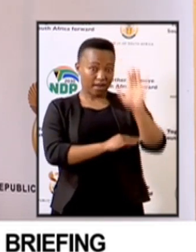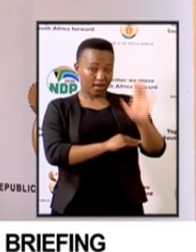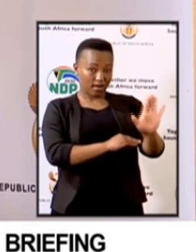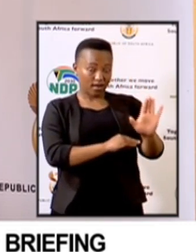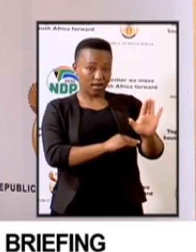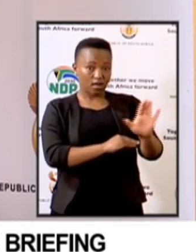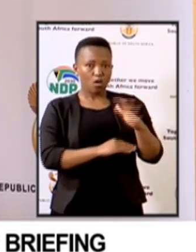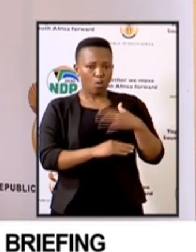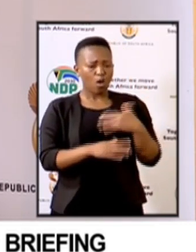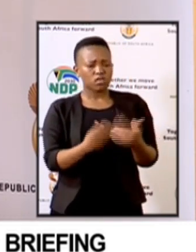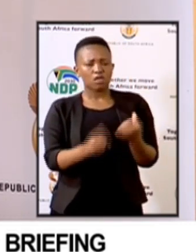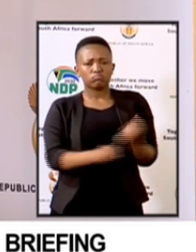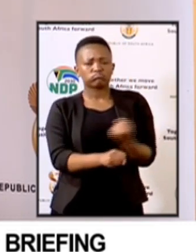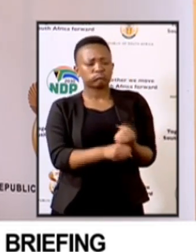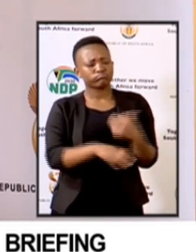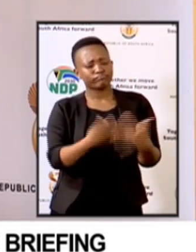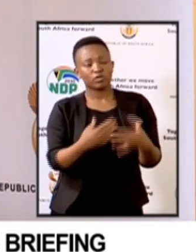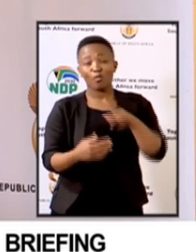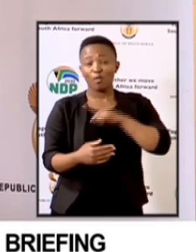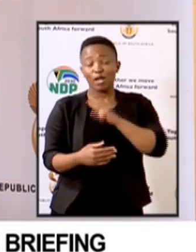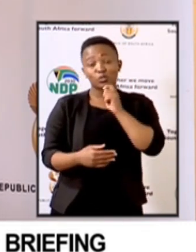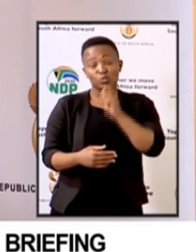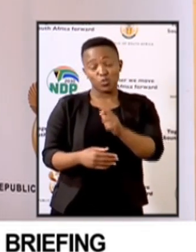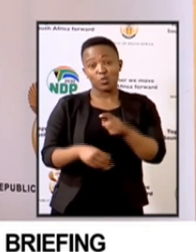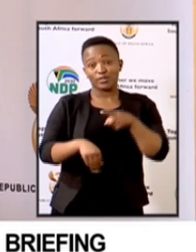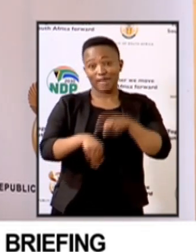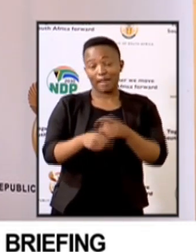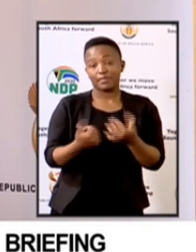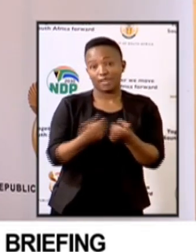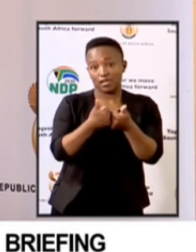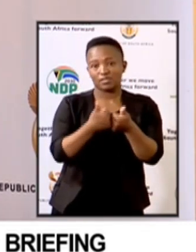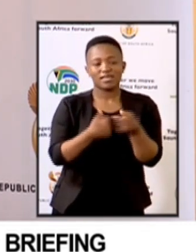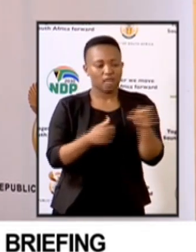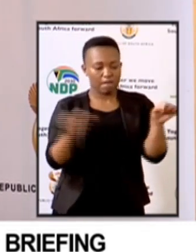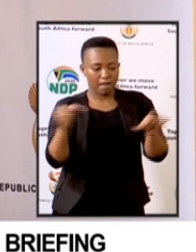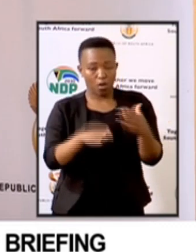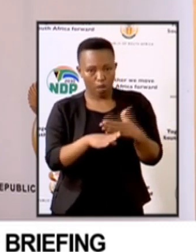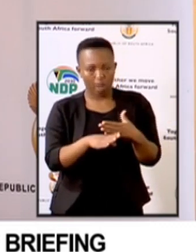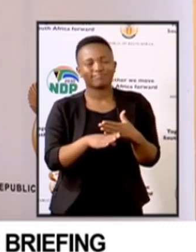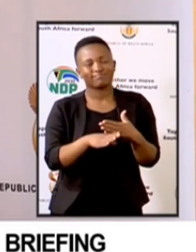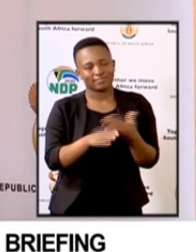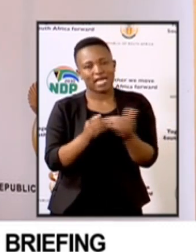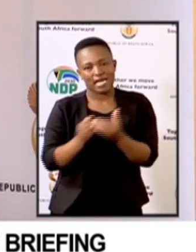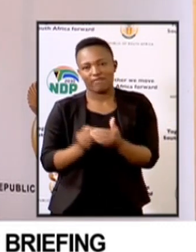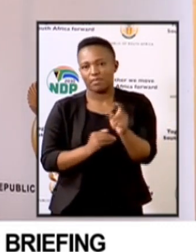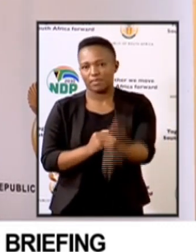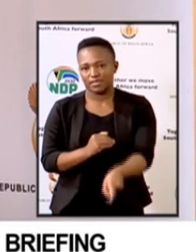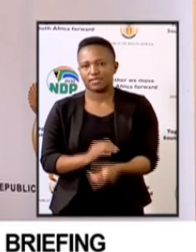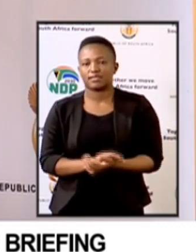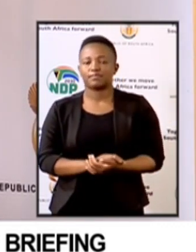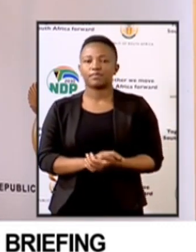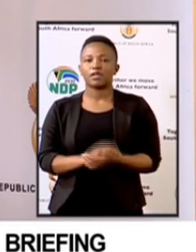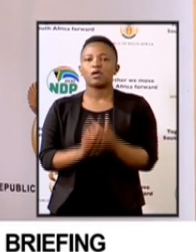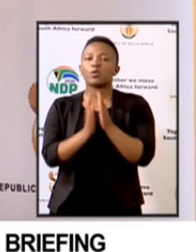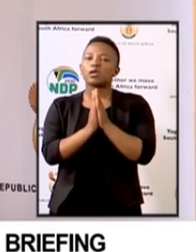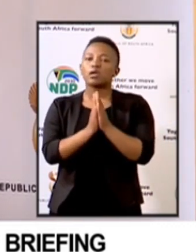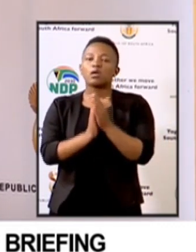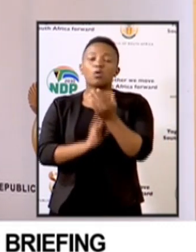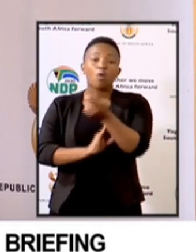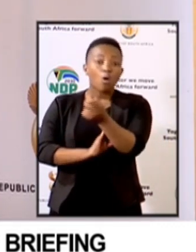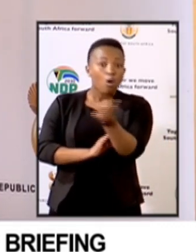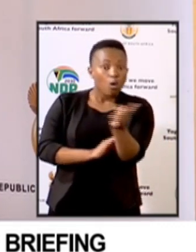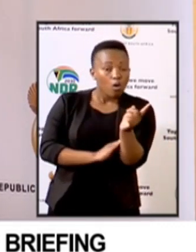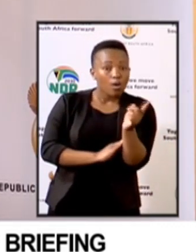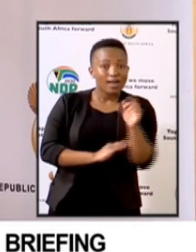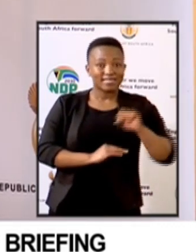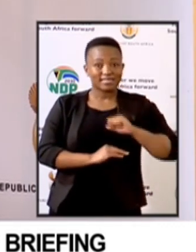duties during this challenging period. And we urge all public servants